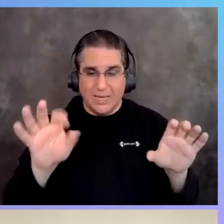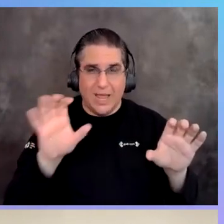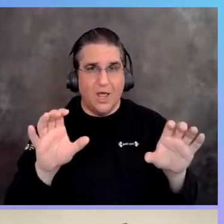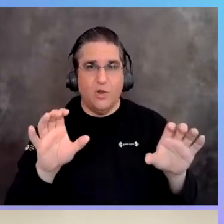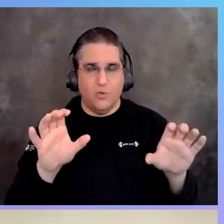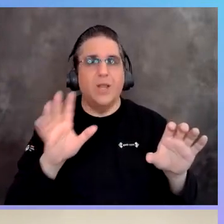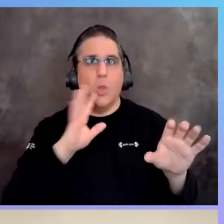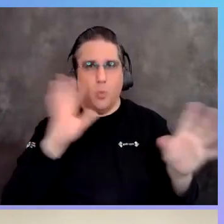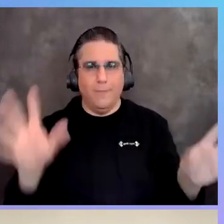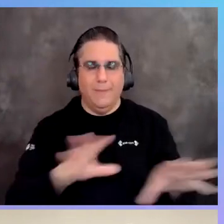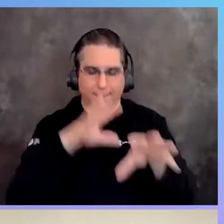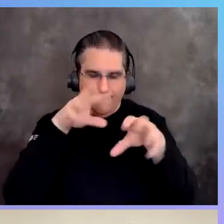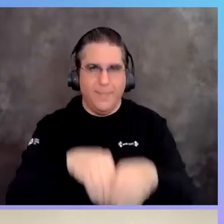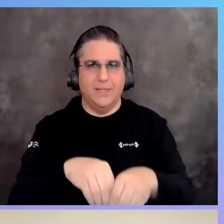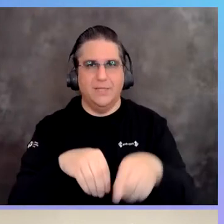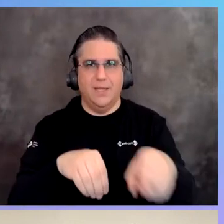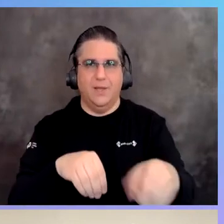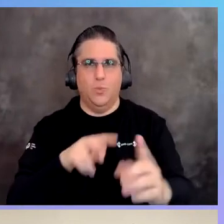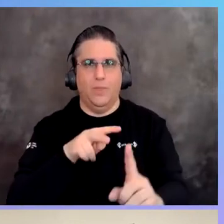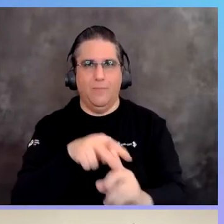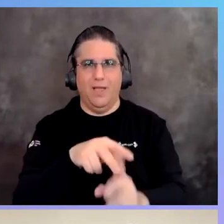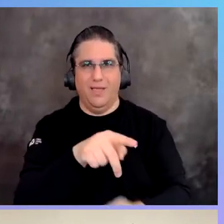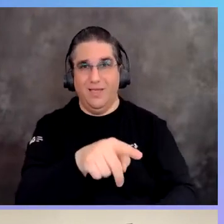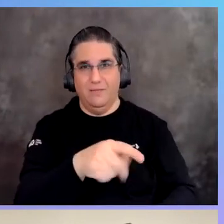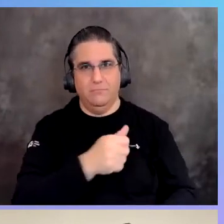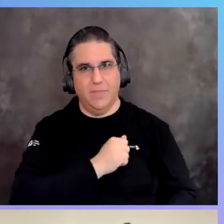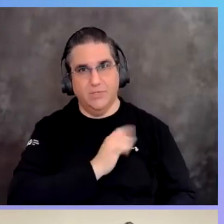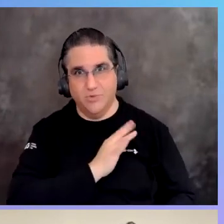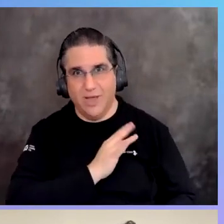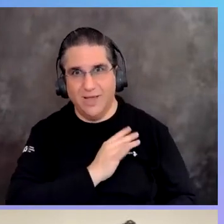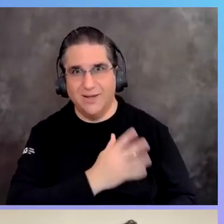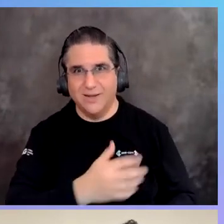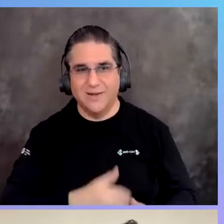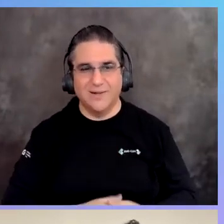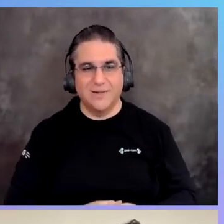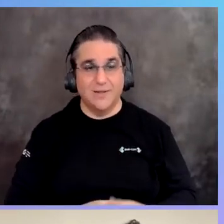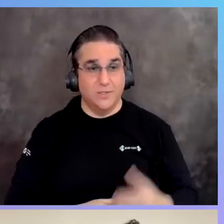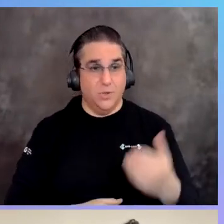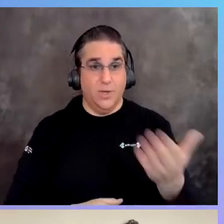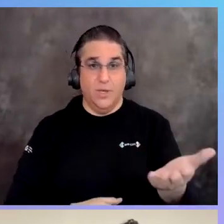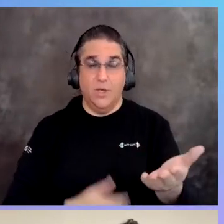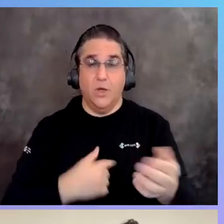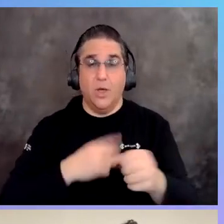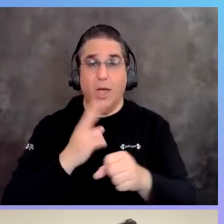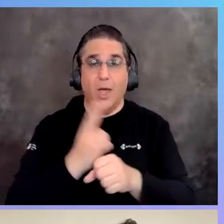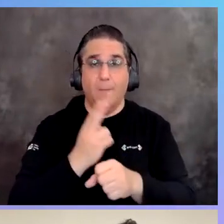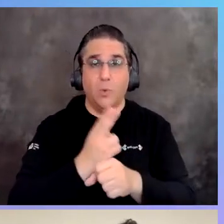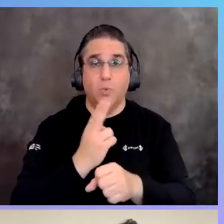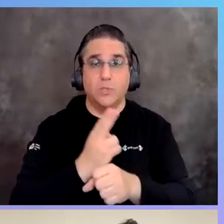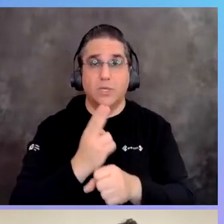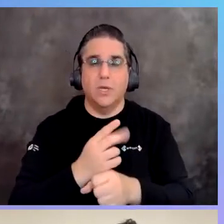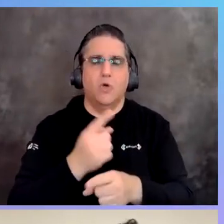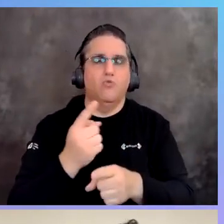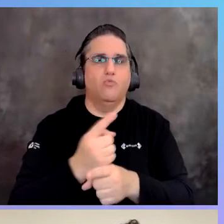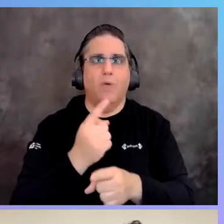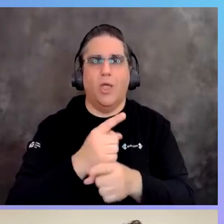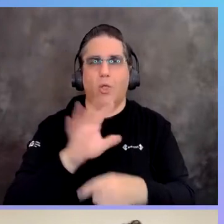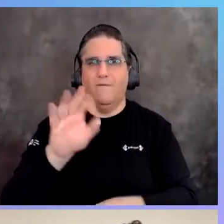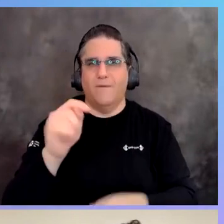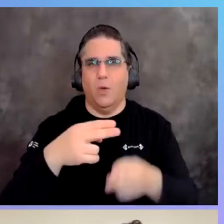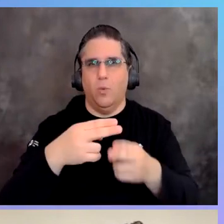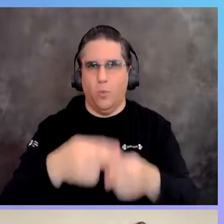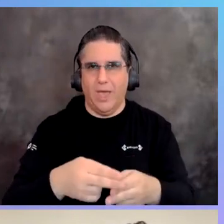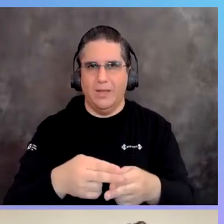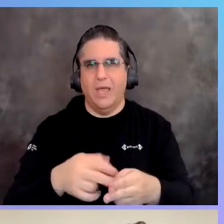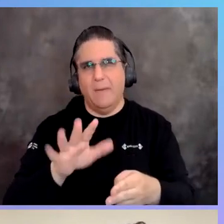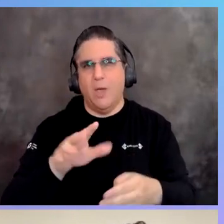built into the plugin, which is going to be great. So here, I'm using a regular font weight at about